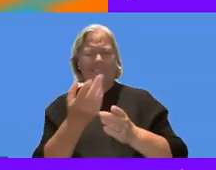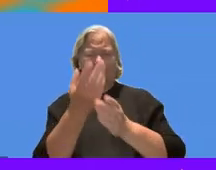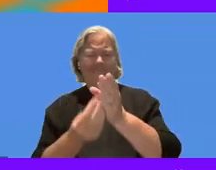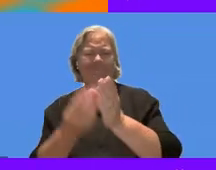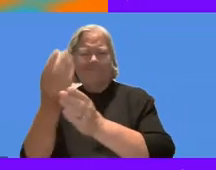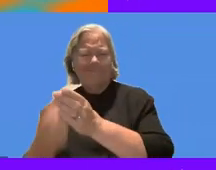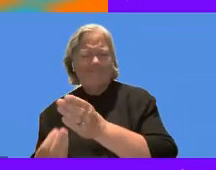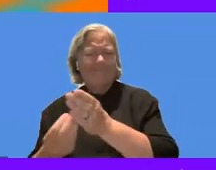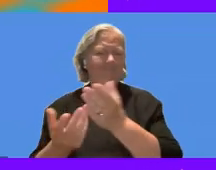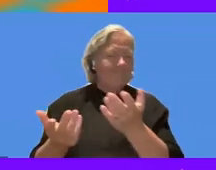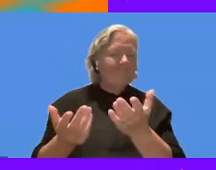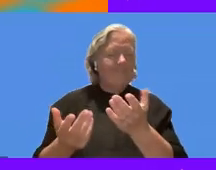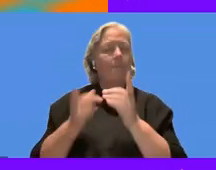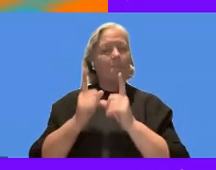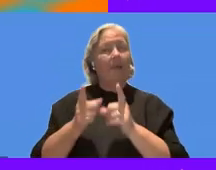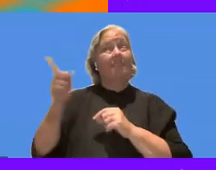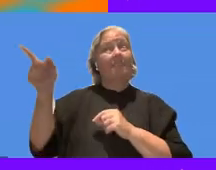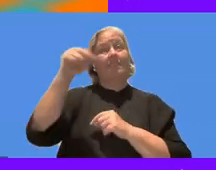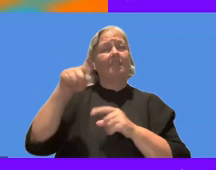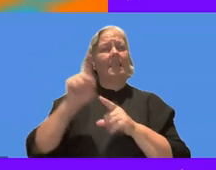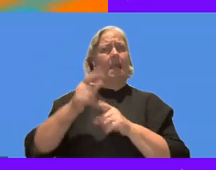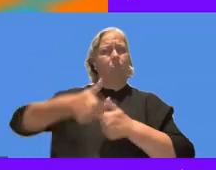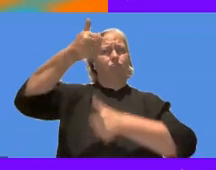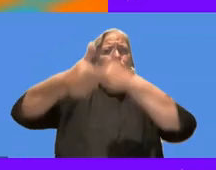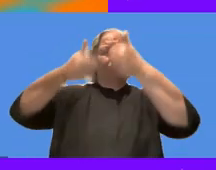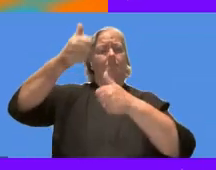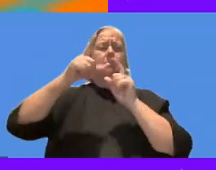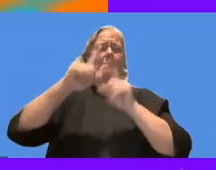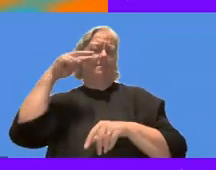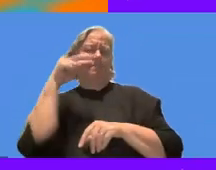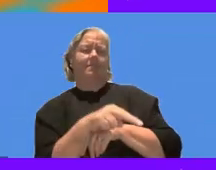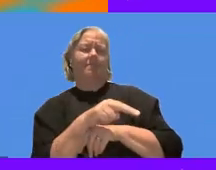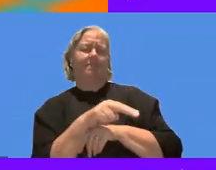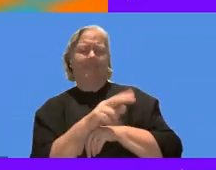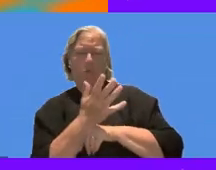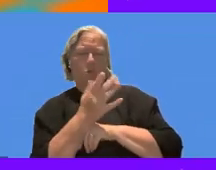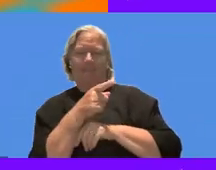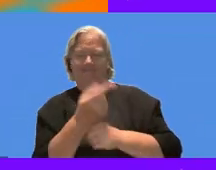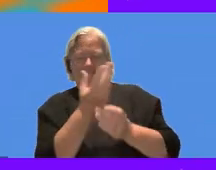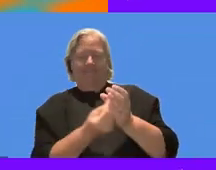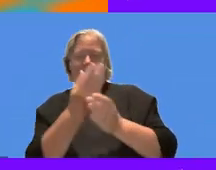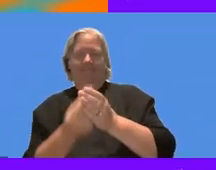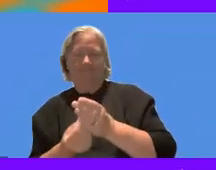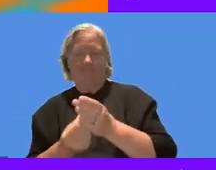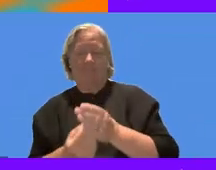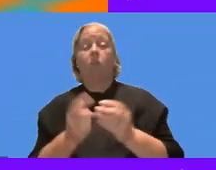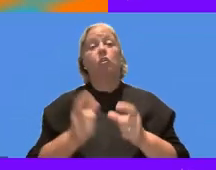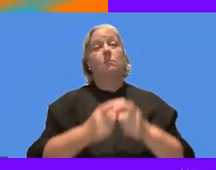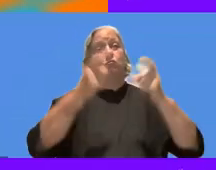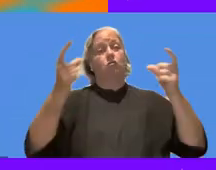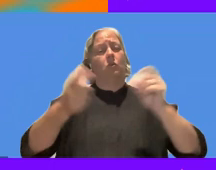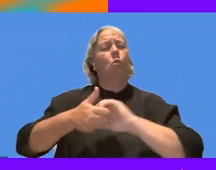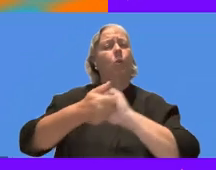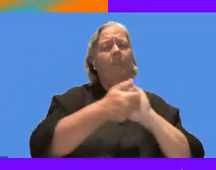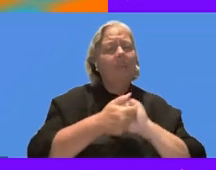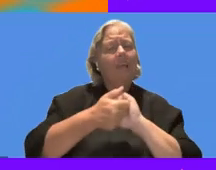those in power. However, while we are speaking about the ability of youth to organize themselves to influence policy decisions, it